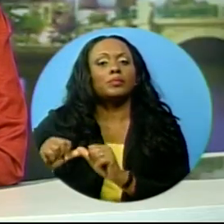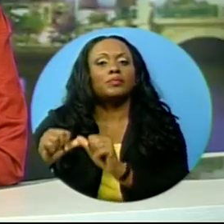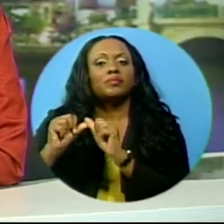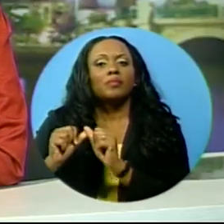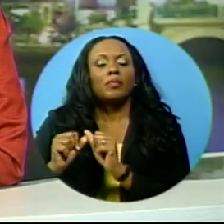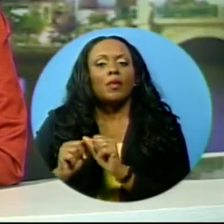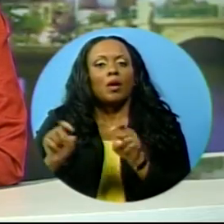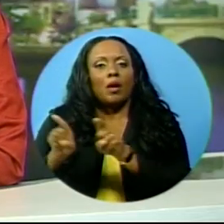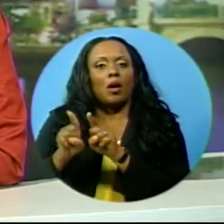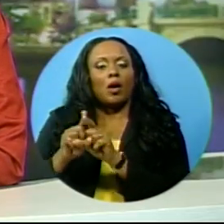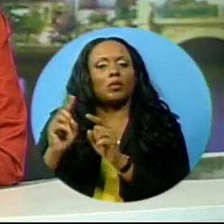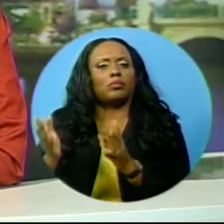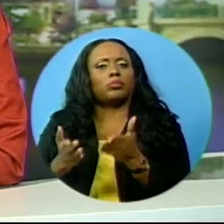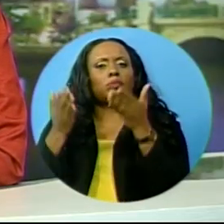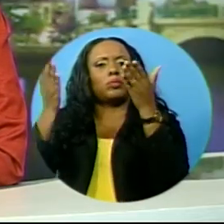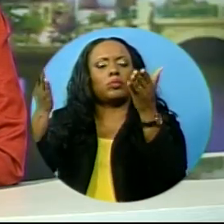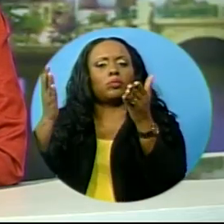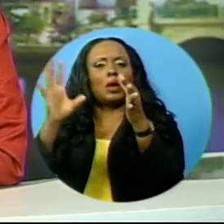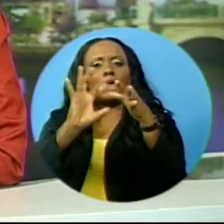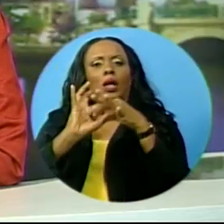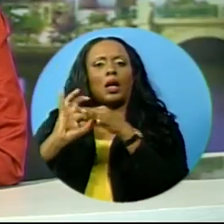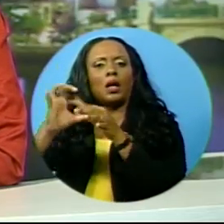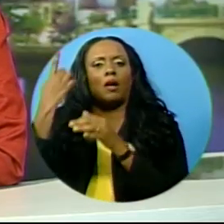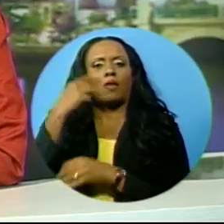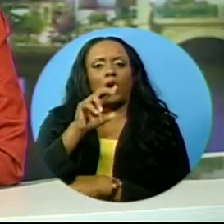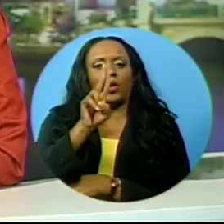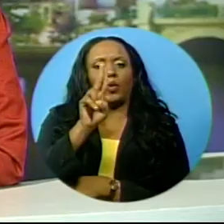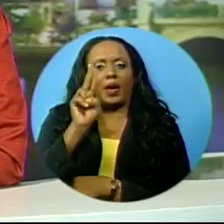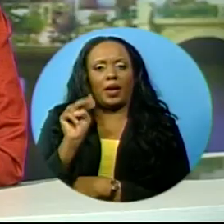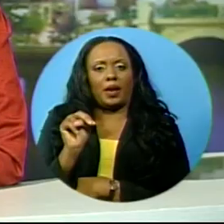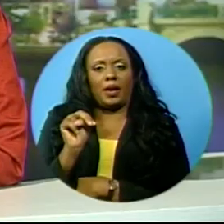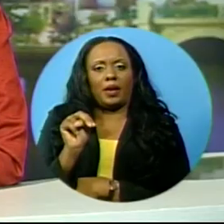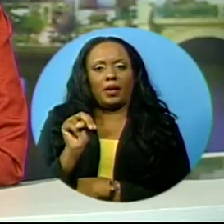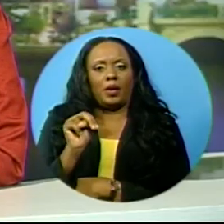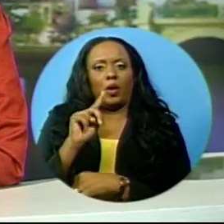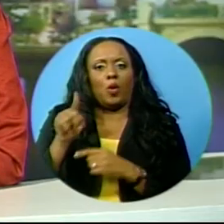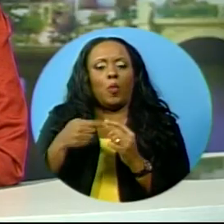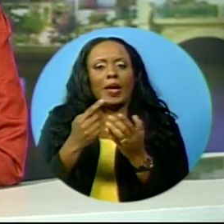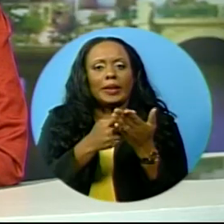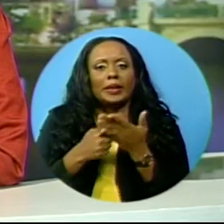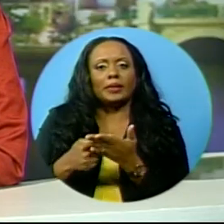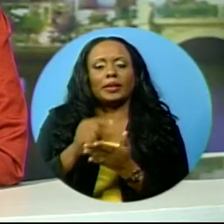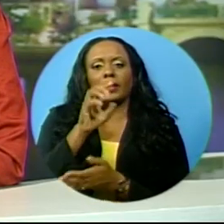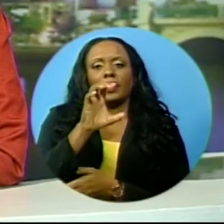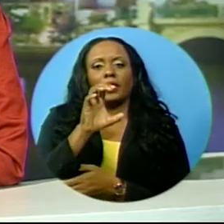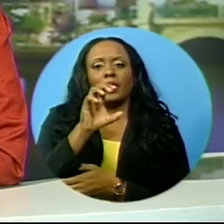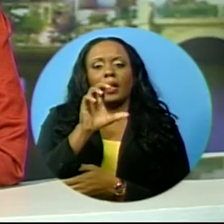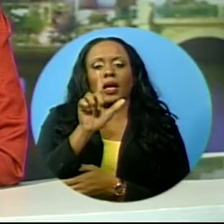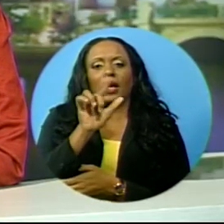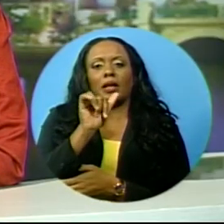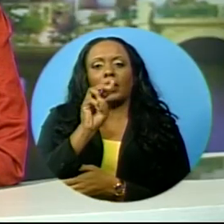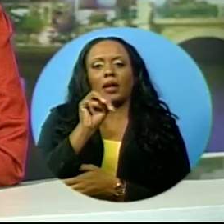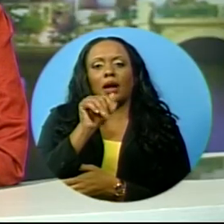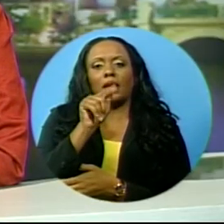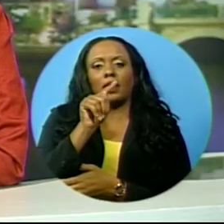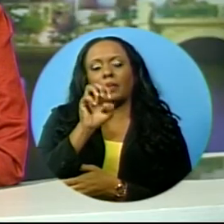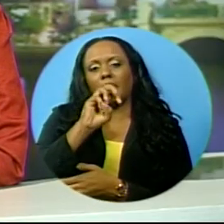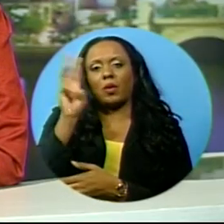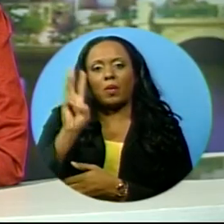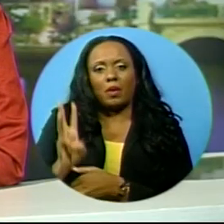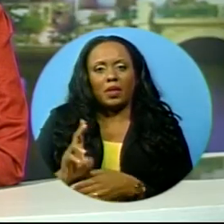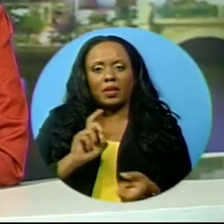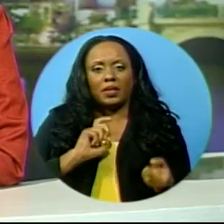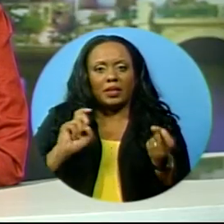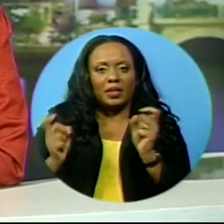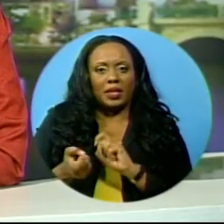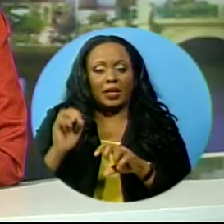on the United Nations Framework Conference on Climate Change negotiations and subsequent agreement in Paris and other